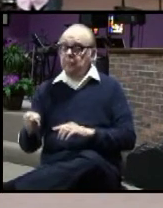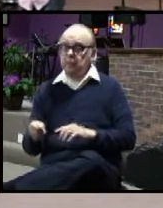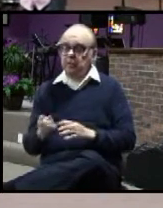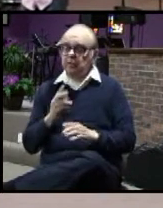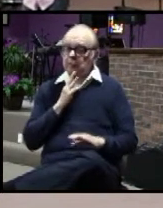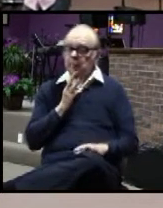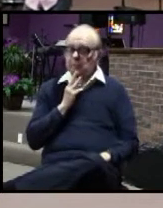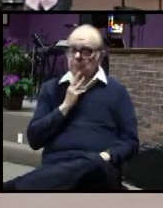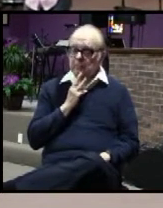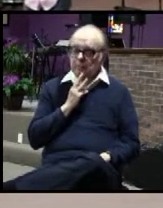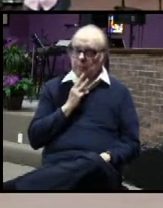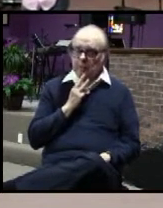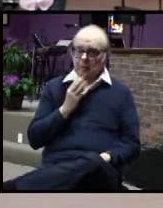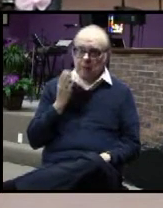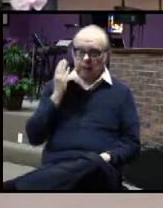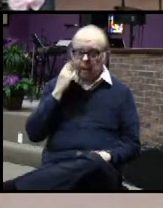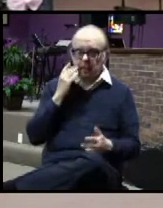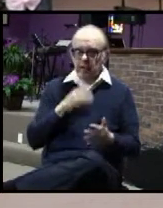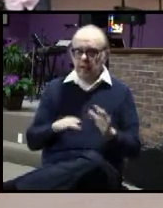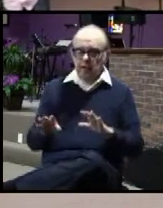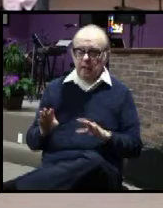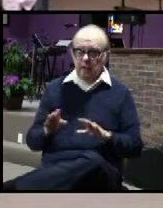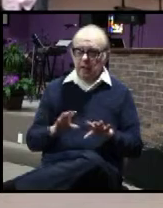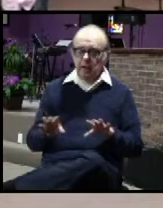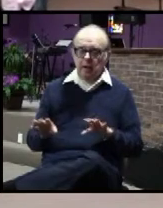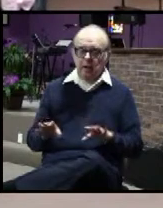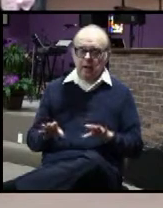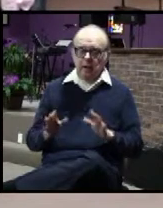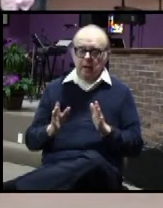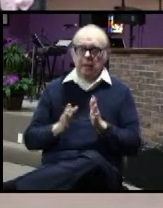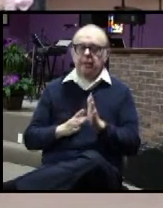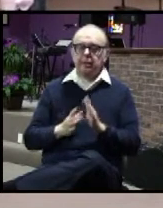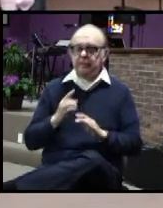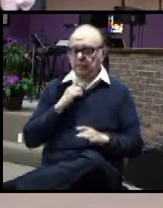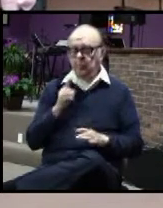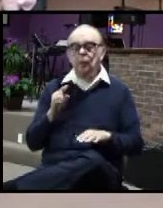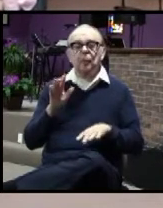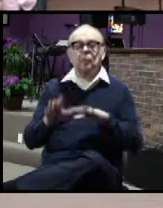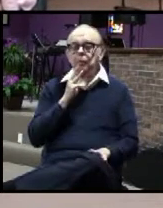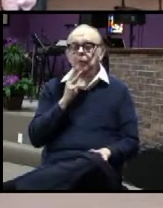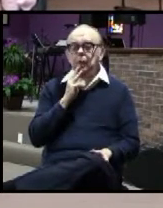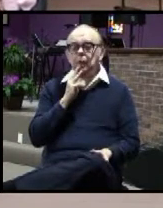I know what Jesus would do. He would say, walk on water, Chucky.